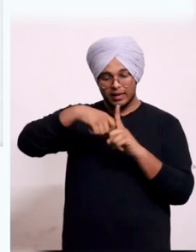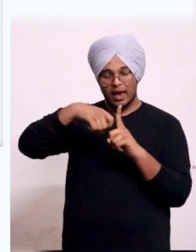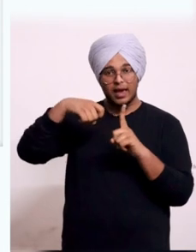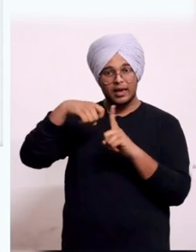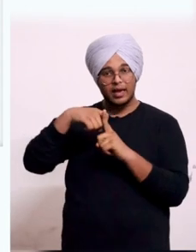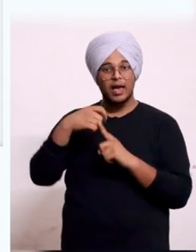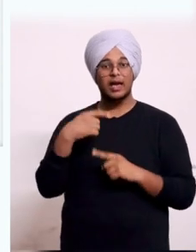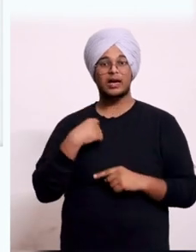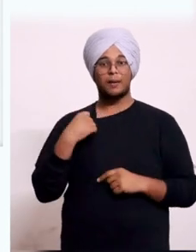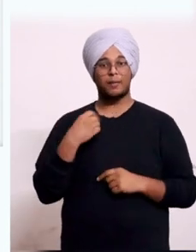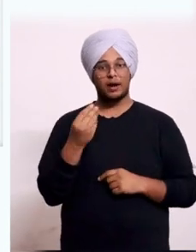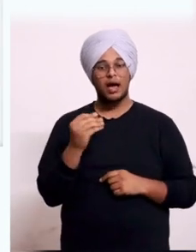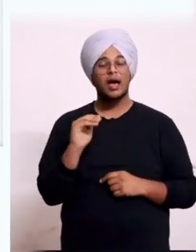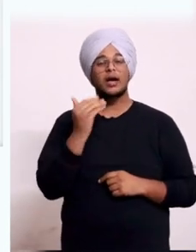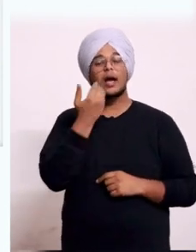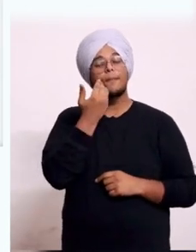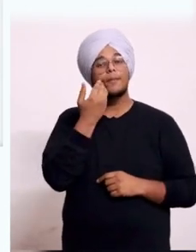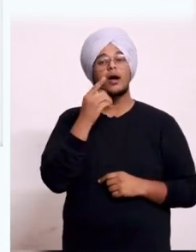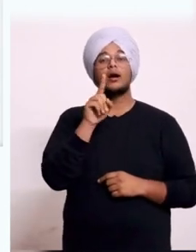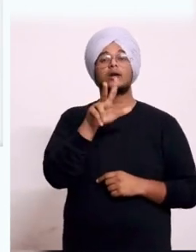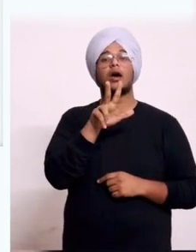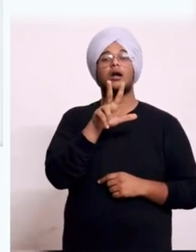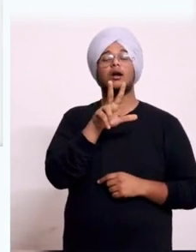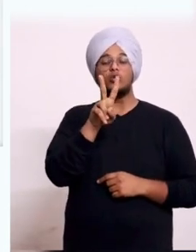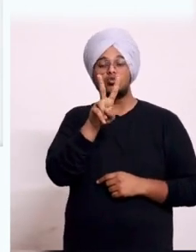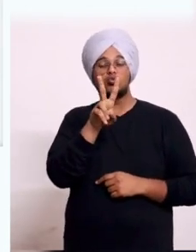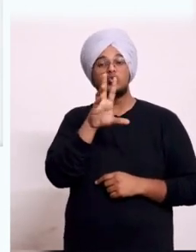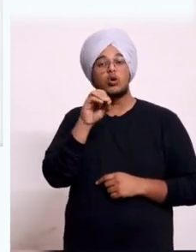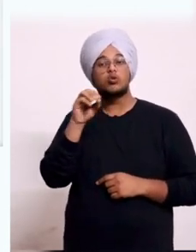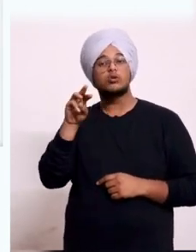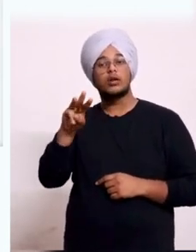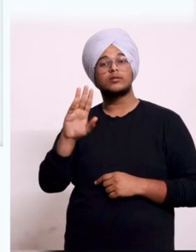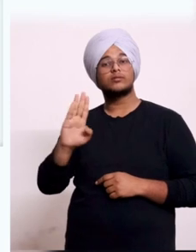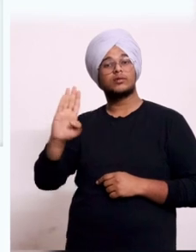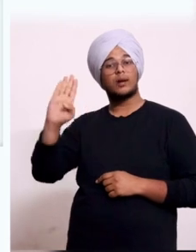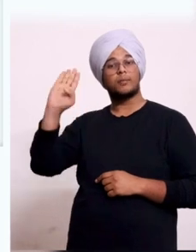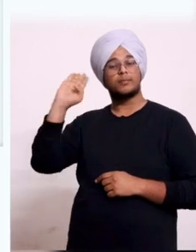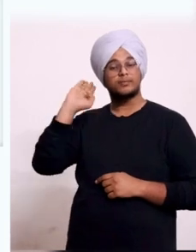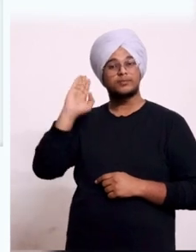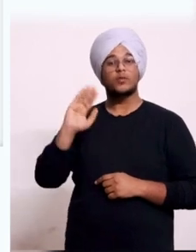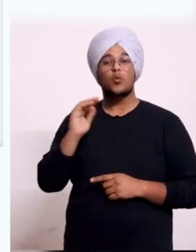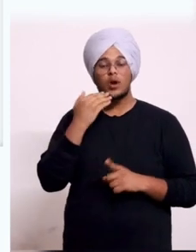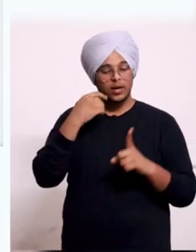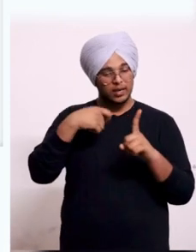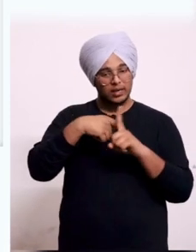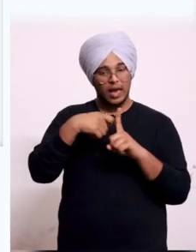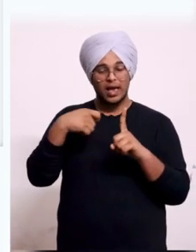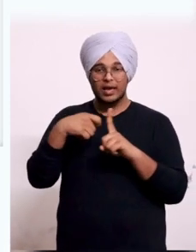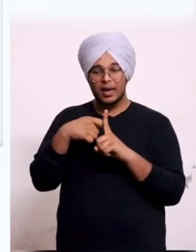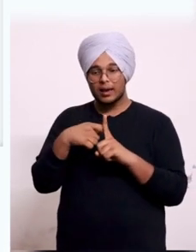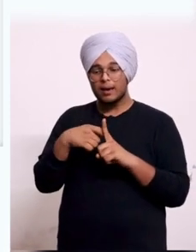Kalamkari textile from the early 20th century. While Kalamkari means pen work in Persian, makers